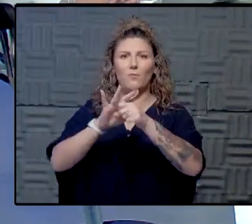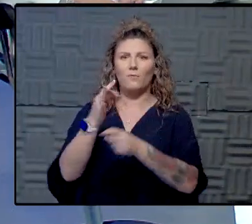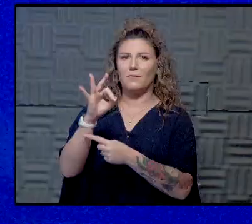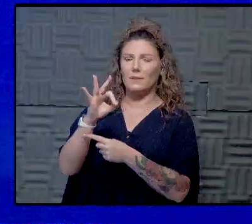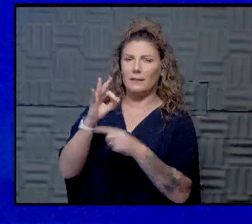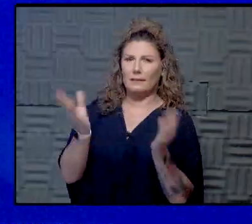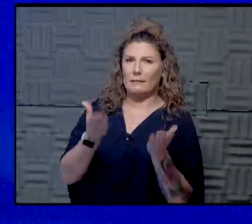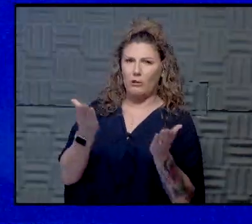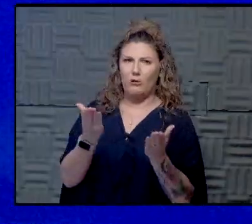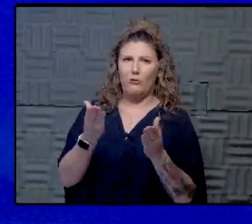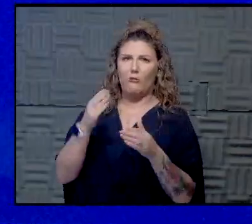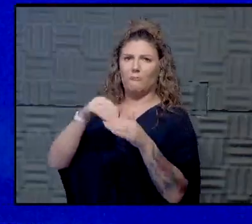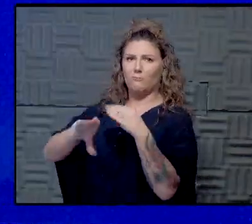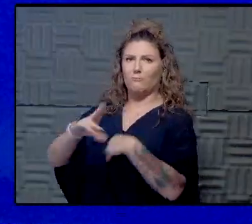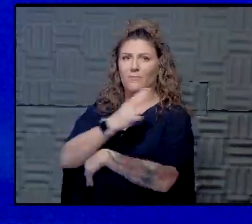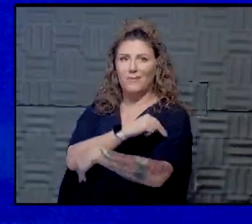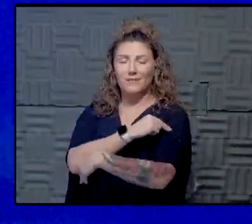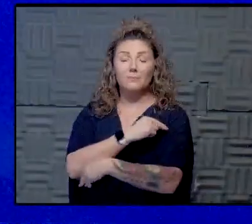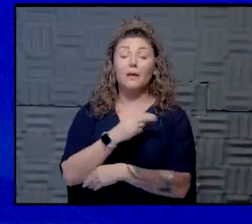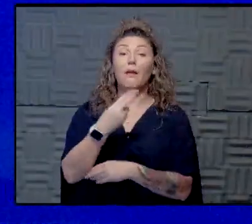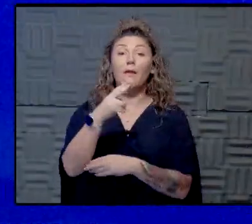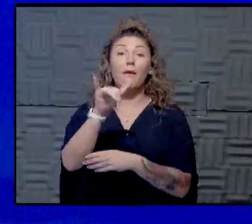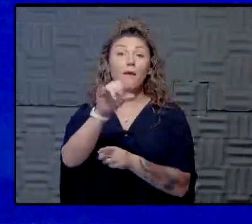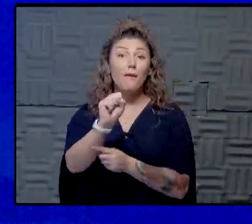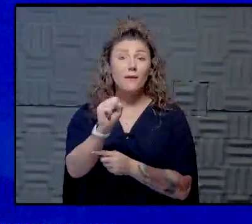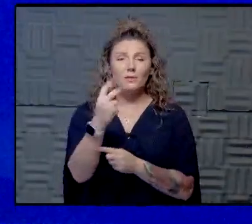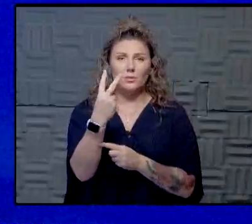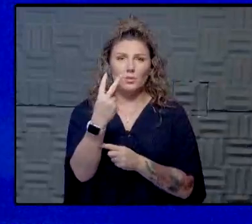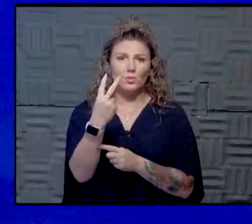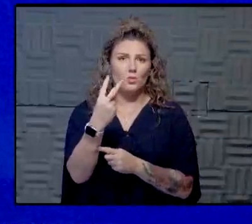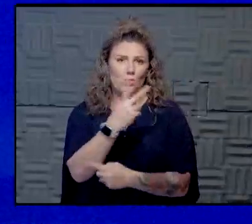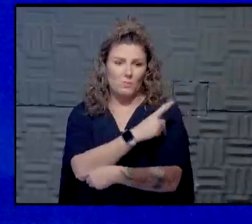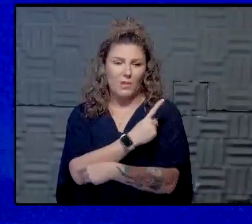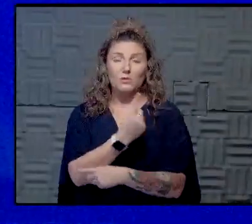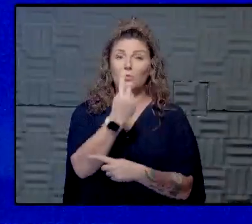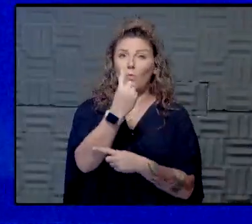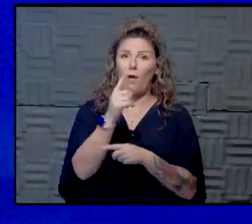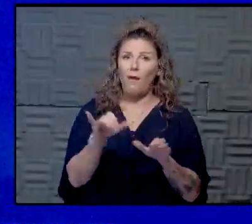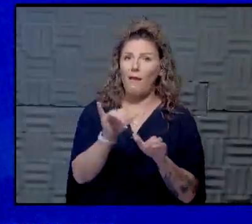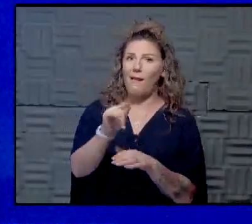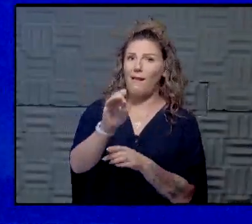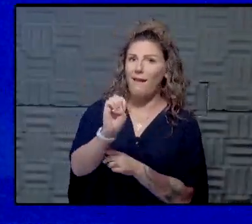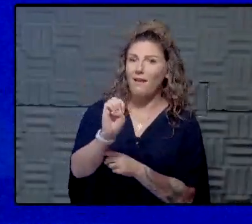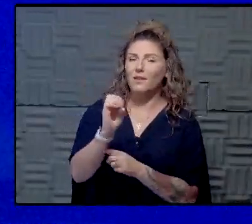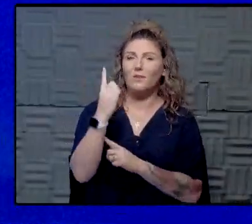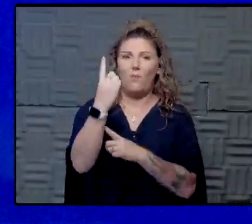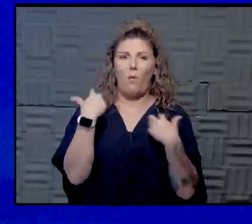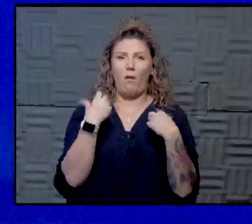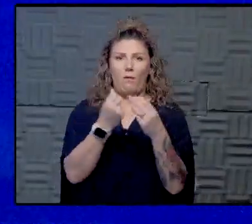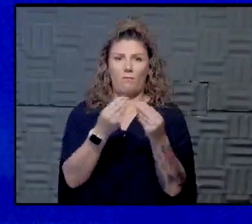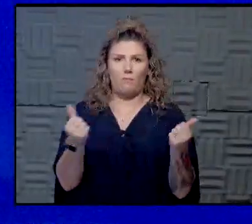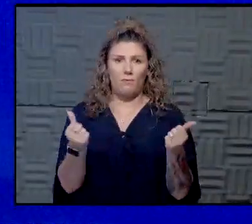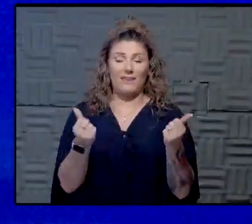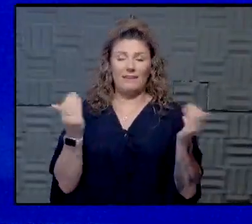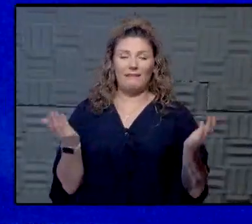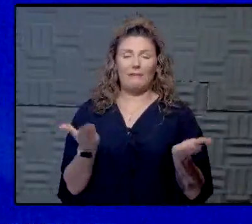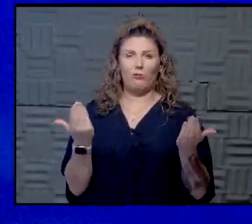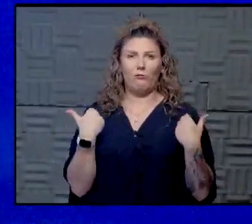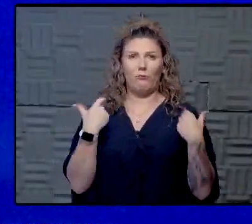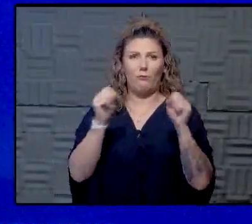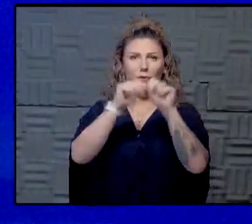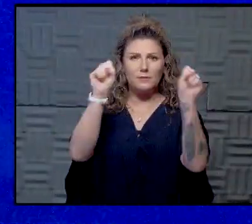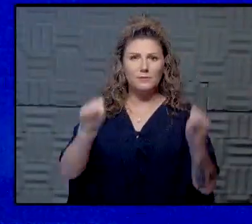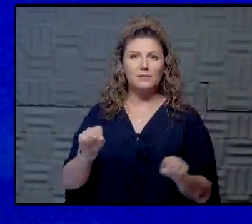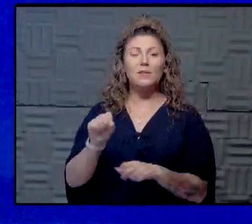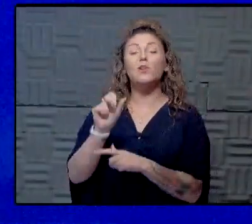here in the hospital. Right now, Hays has 2 patients, 1 active and 1 recovery. But here in our health system, in our hospital,